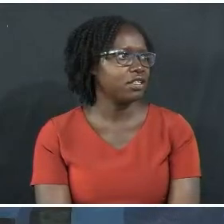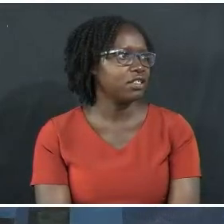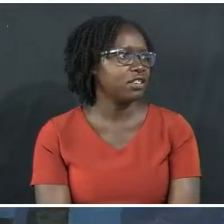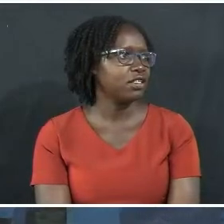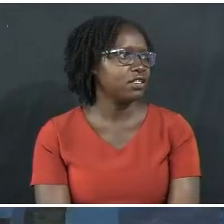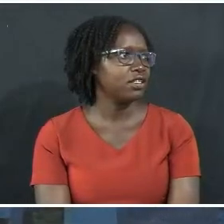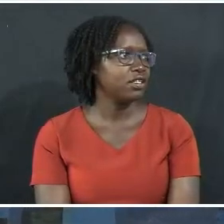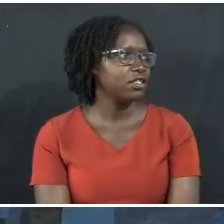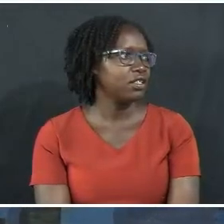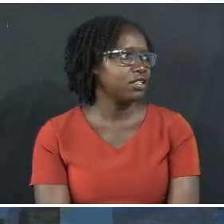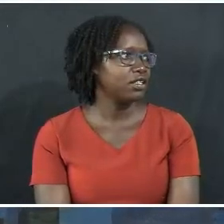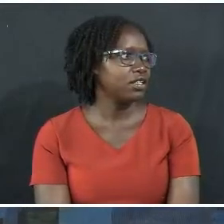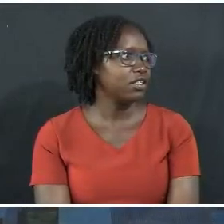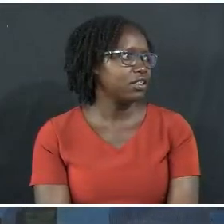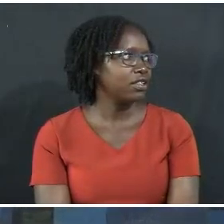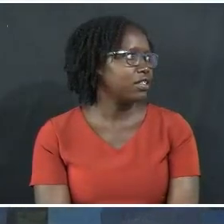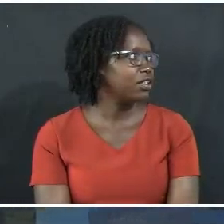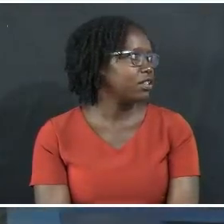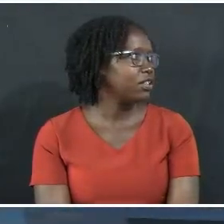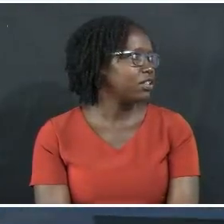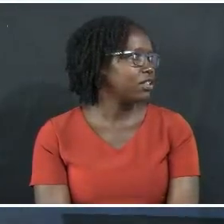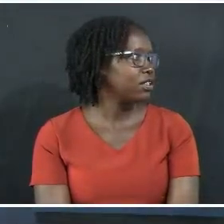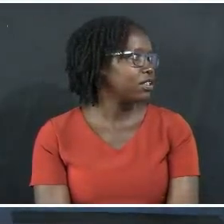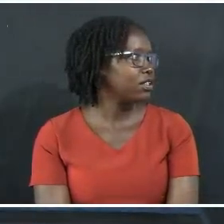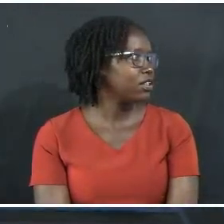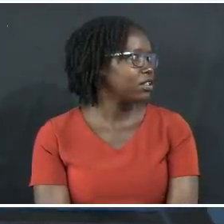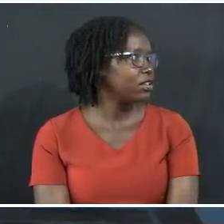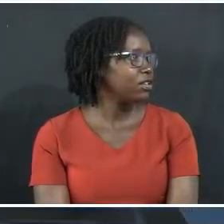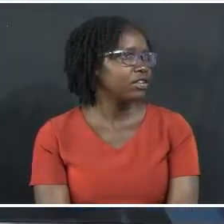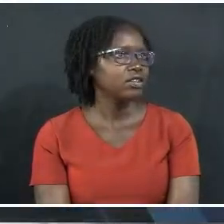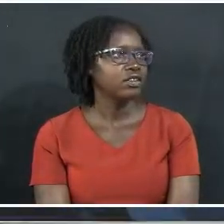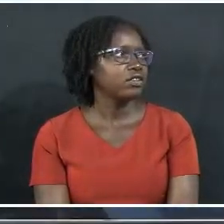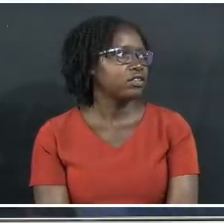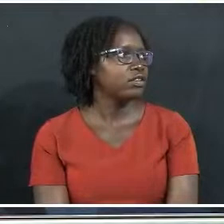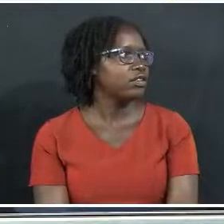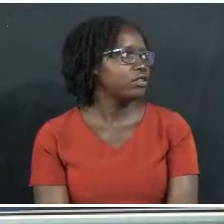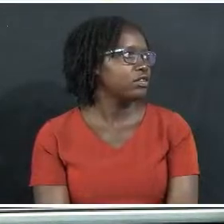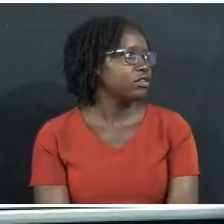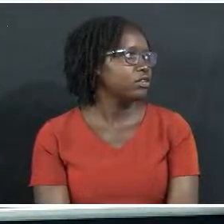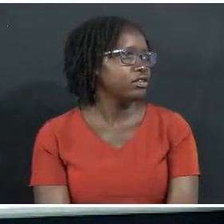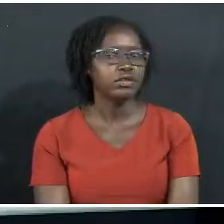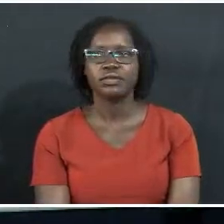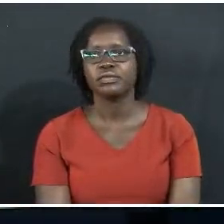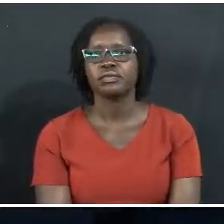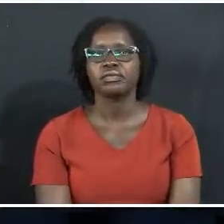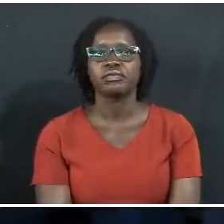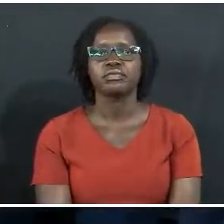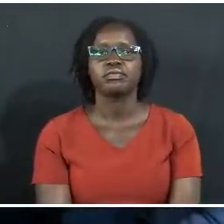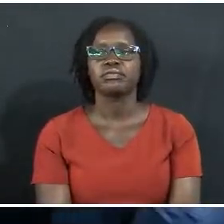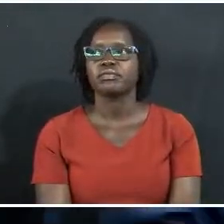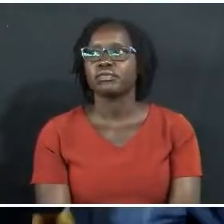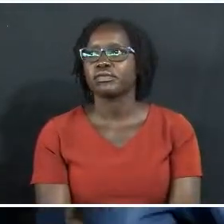all rise and join the man of God as he prays for them.